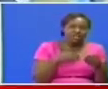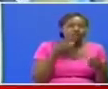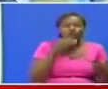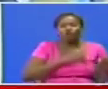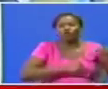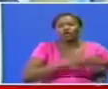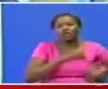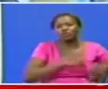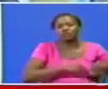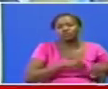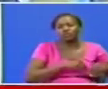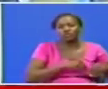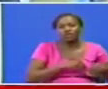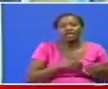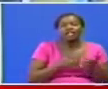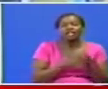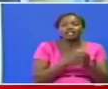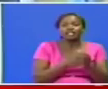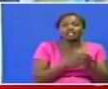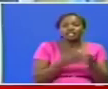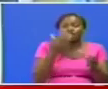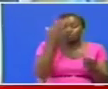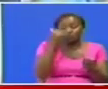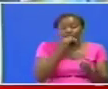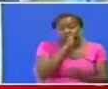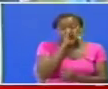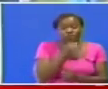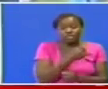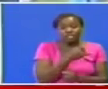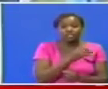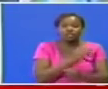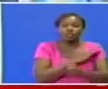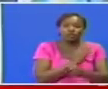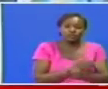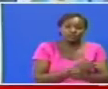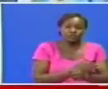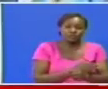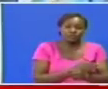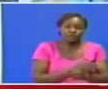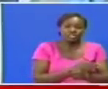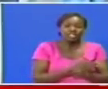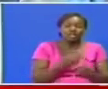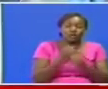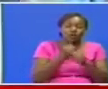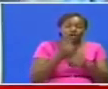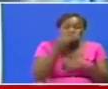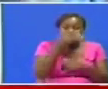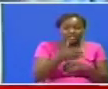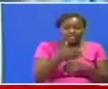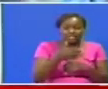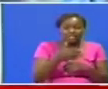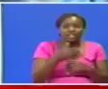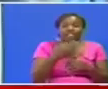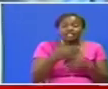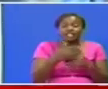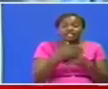corruption presided over by the Jubilee regime. The task ahead for the next president